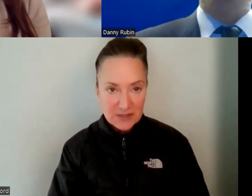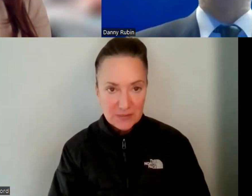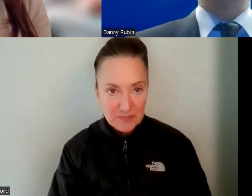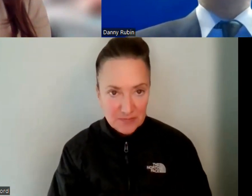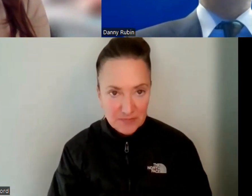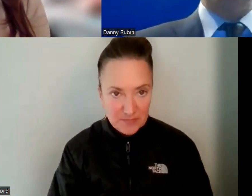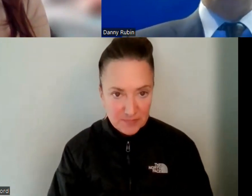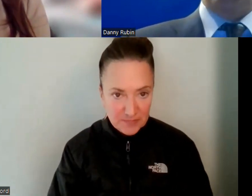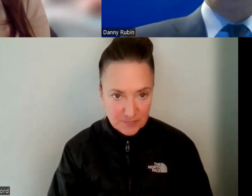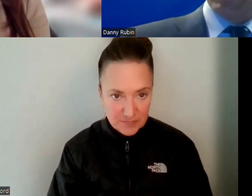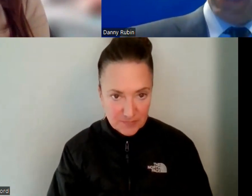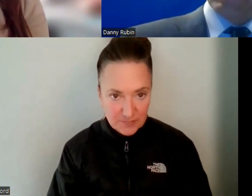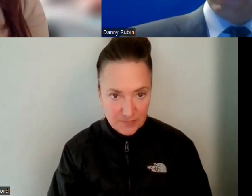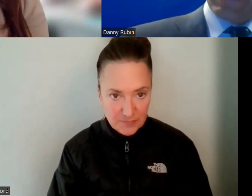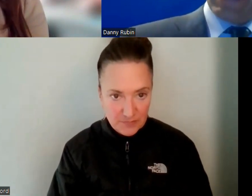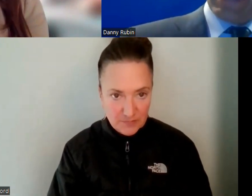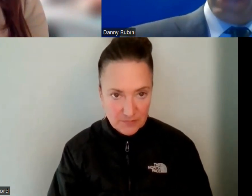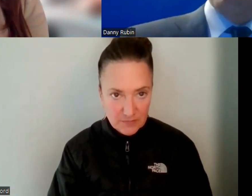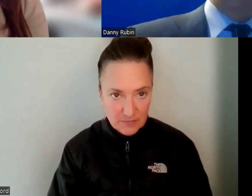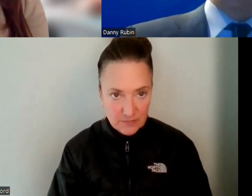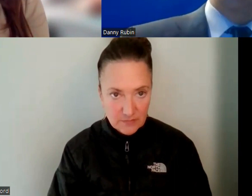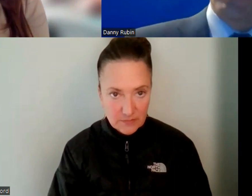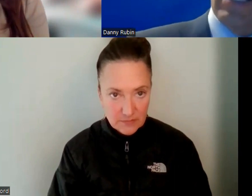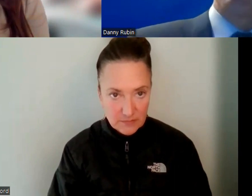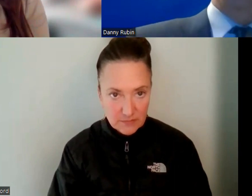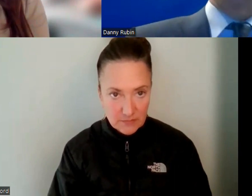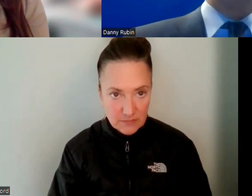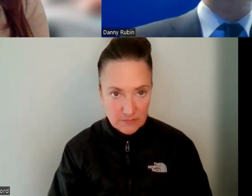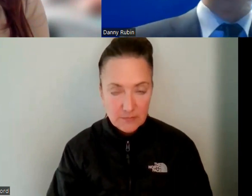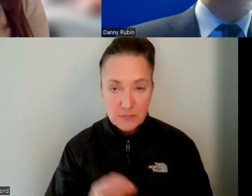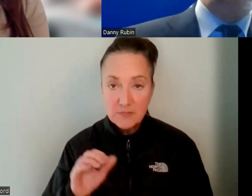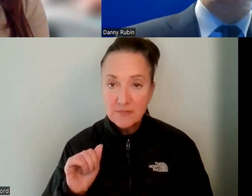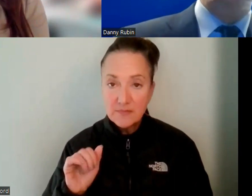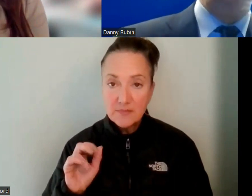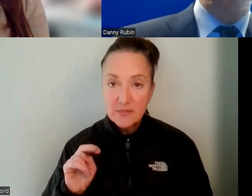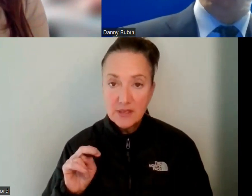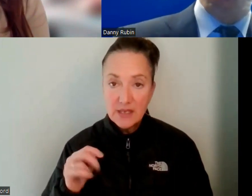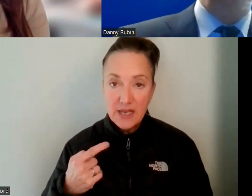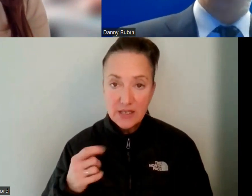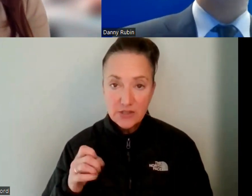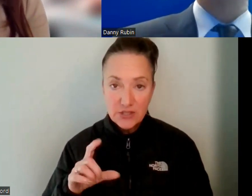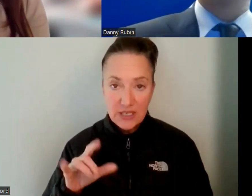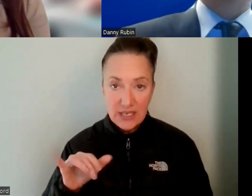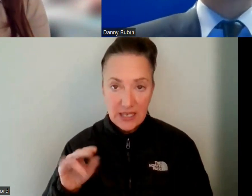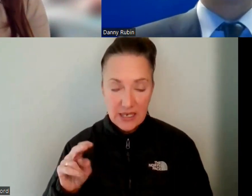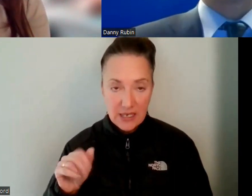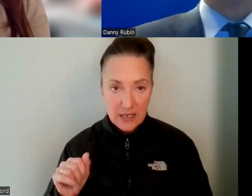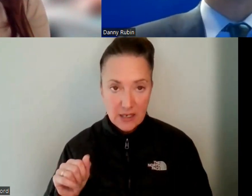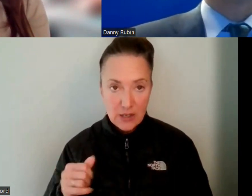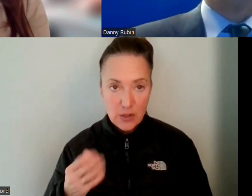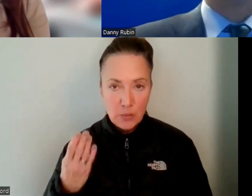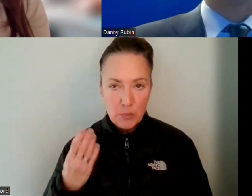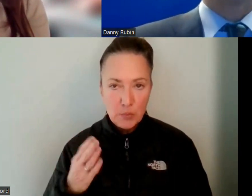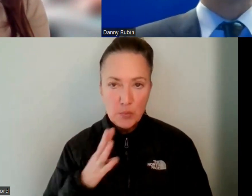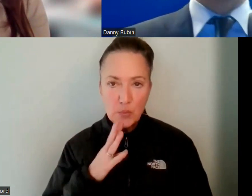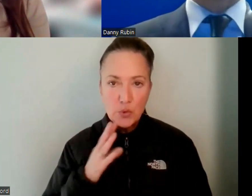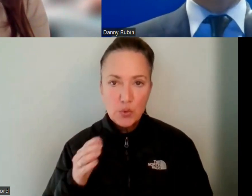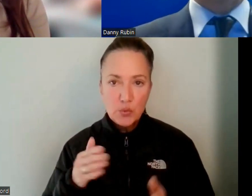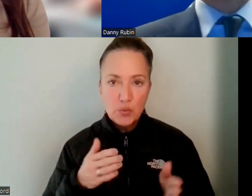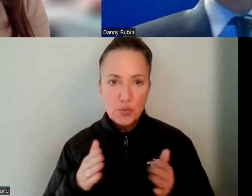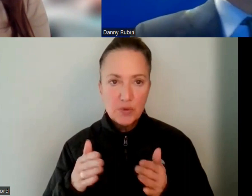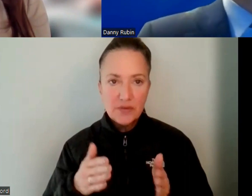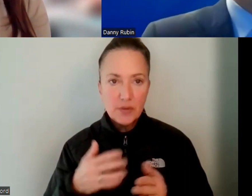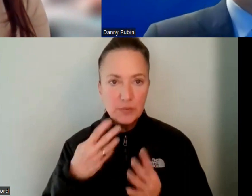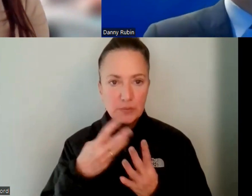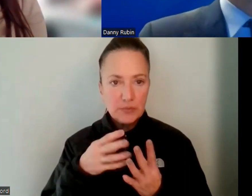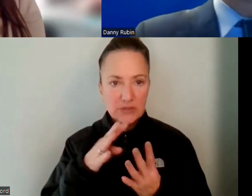near the top. And we have Tanya, we have Angelina from Blue River School. What are the work hours like? What's the